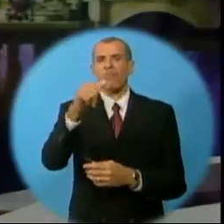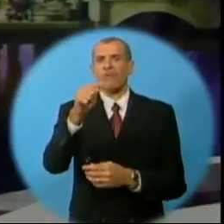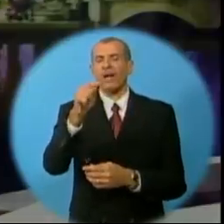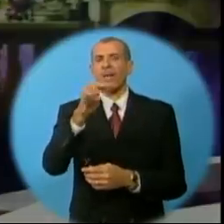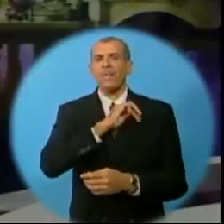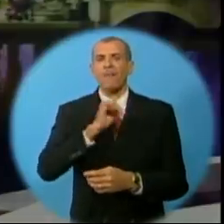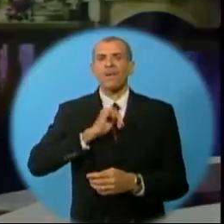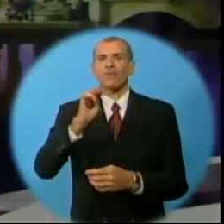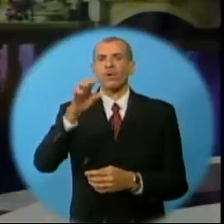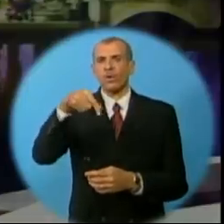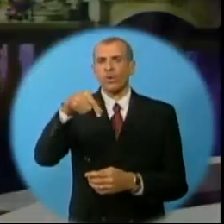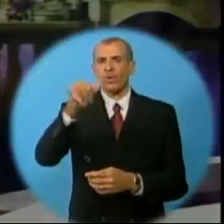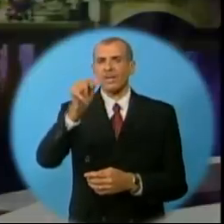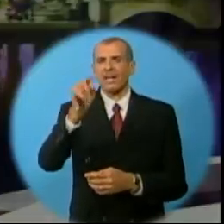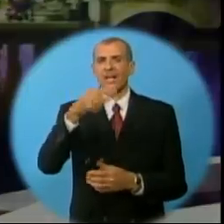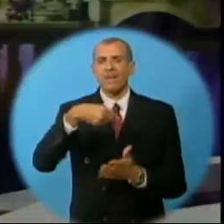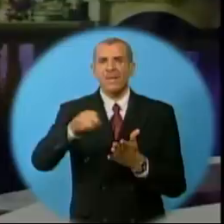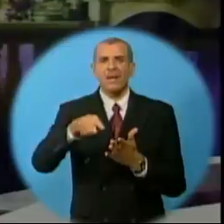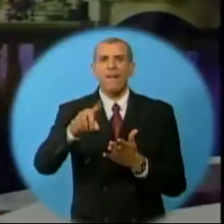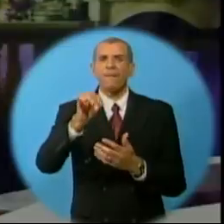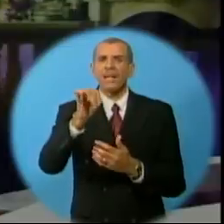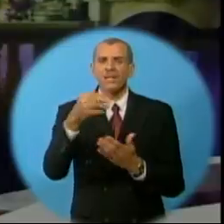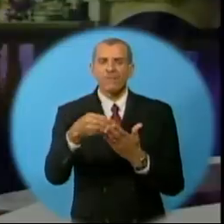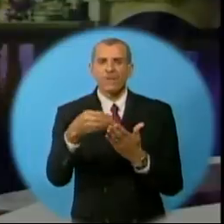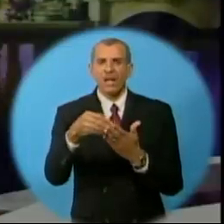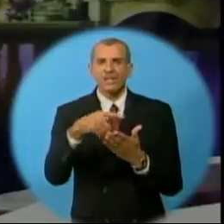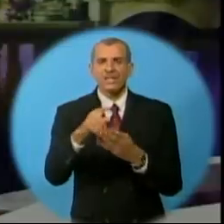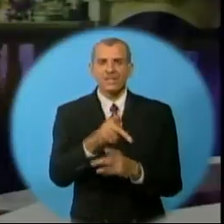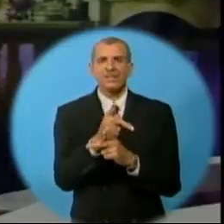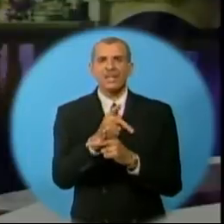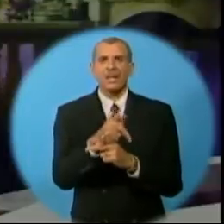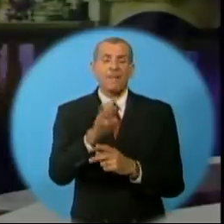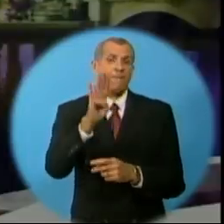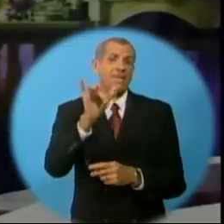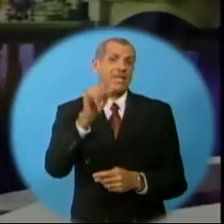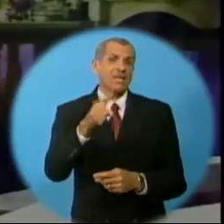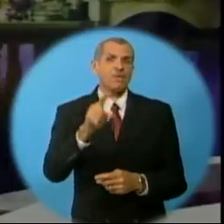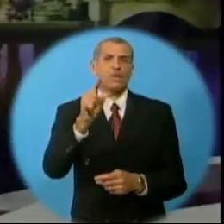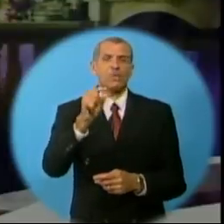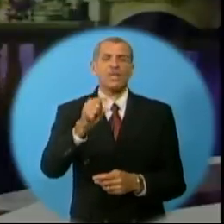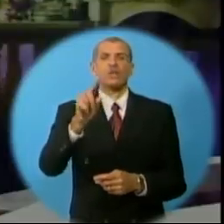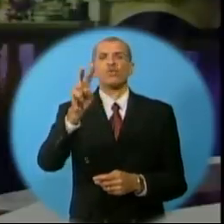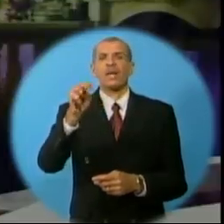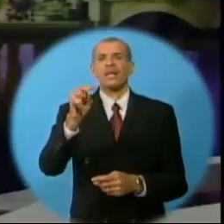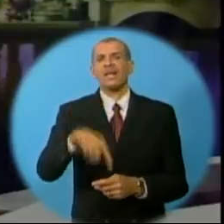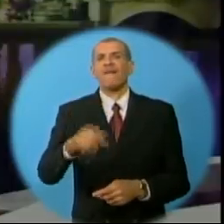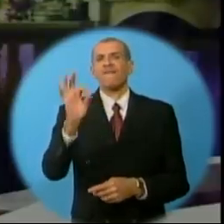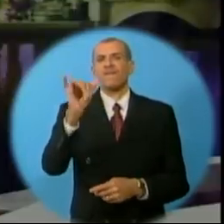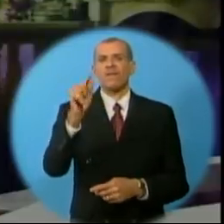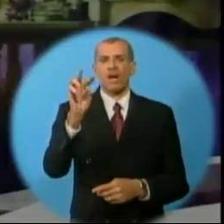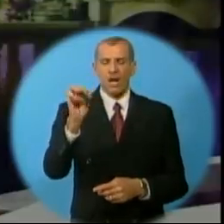of Qatar Football paid out millions of dollars in order to secure the bid for the 2022 FIFA World Cup showpiece.